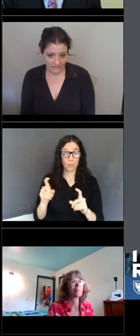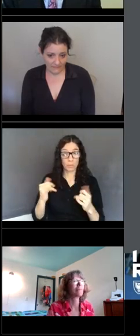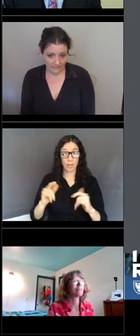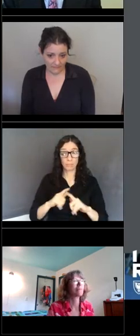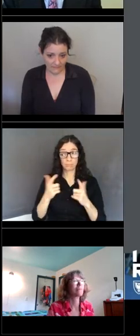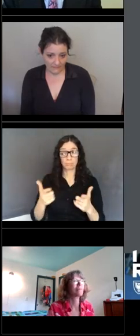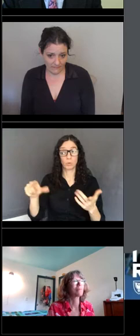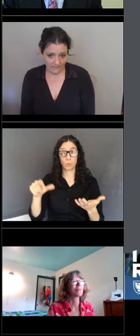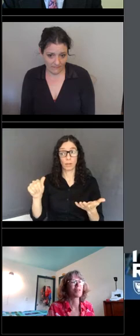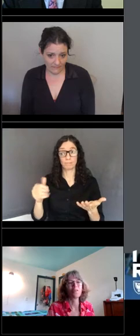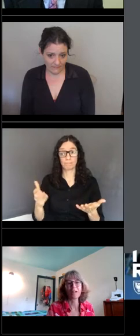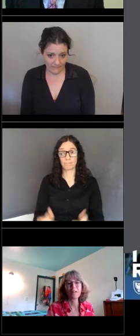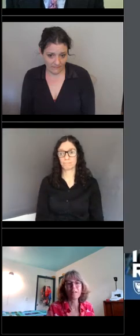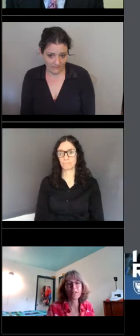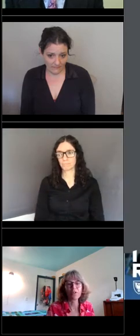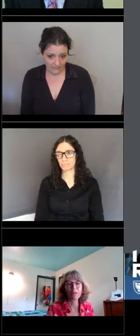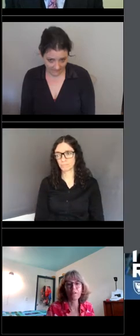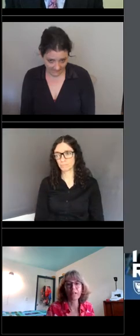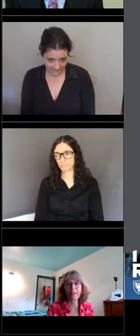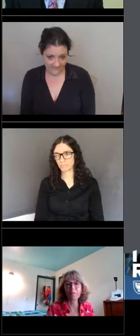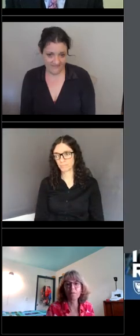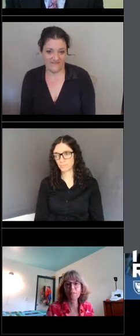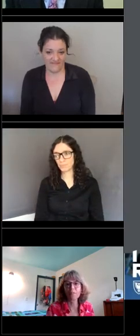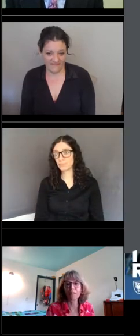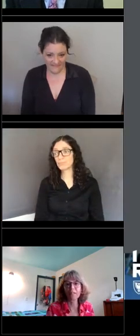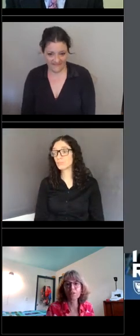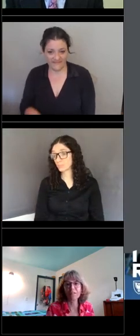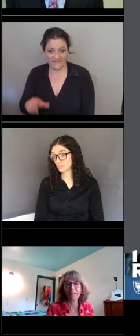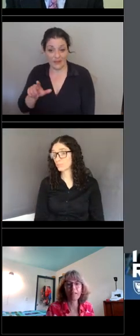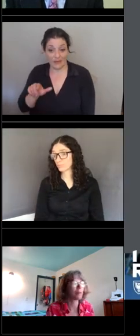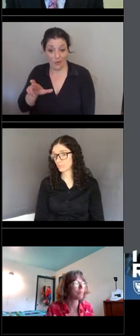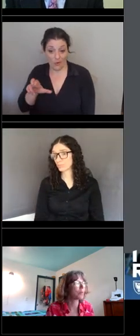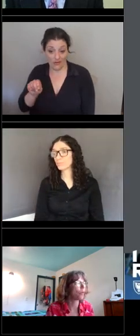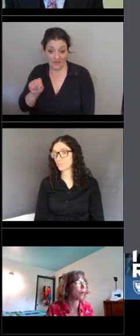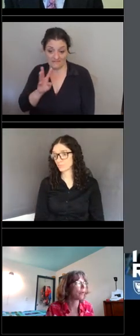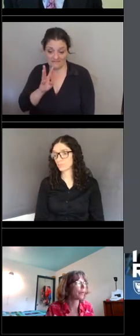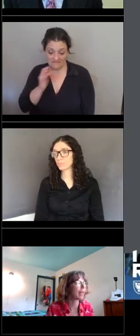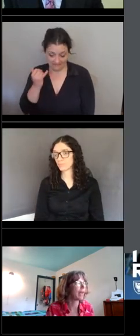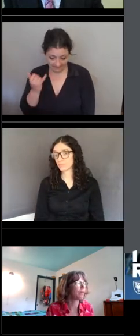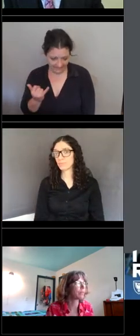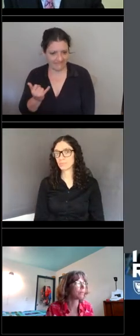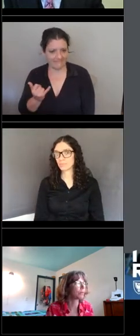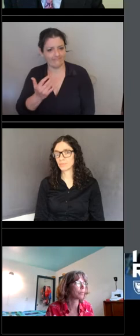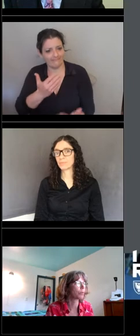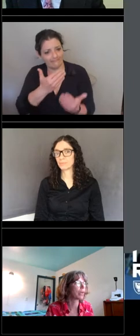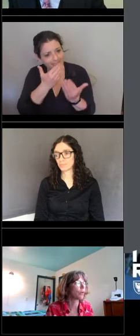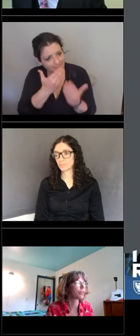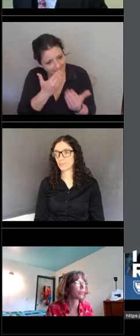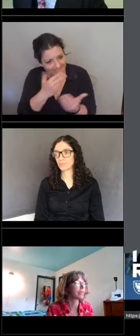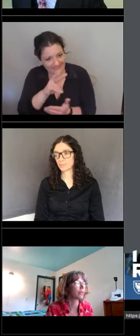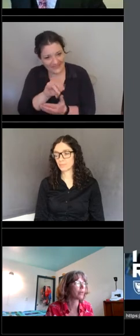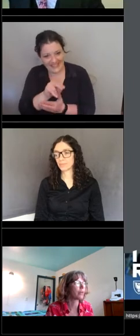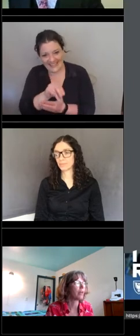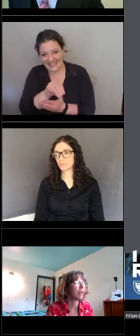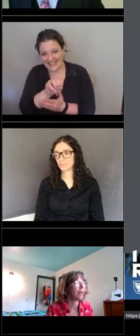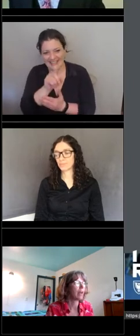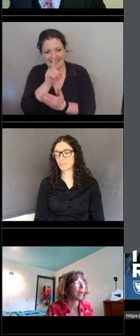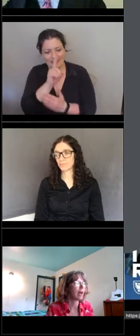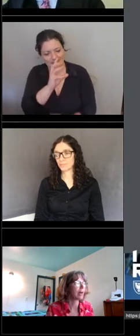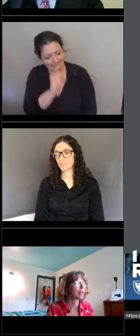open. All right. Thank you so much, Vinny. That was really interesting. And I know we already have some great questions